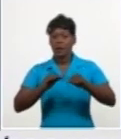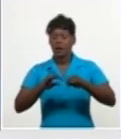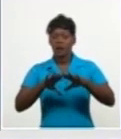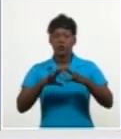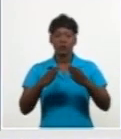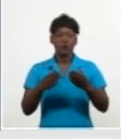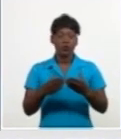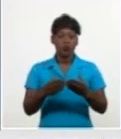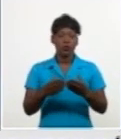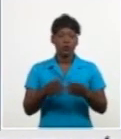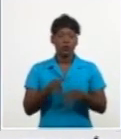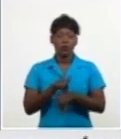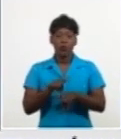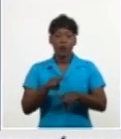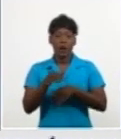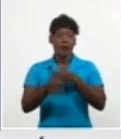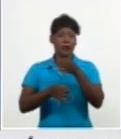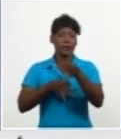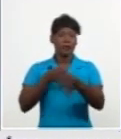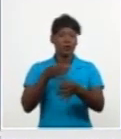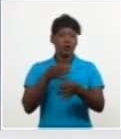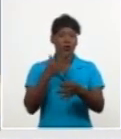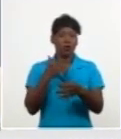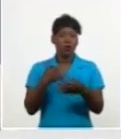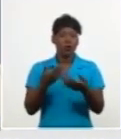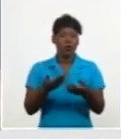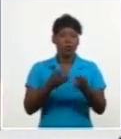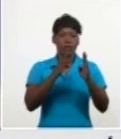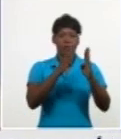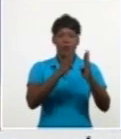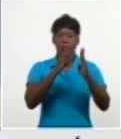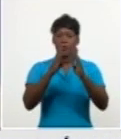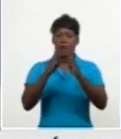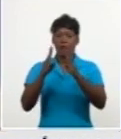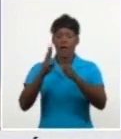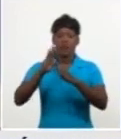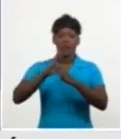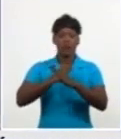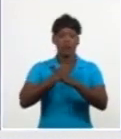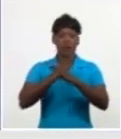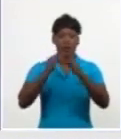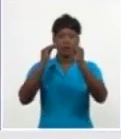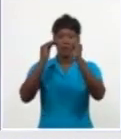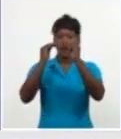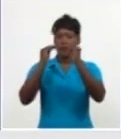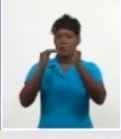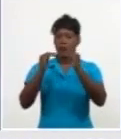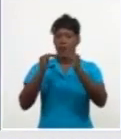not in unison in all the territories of our country.